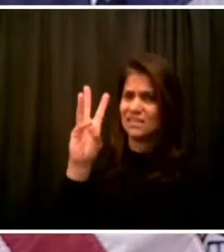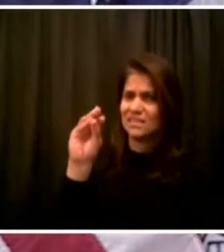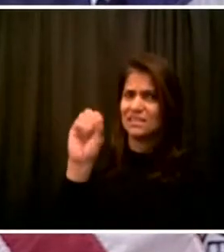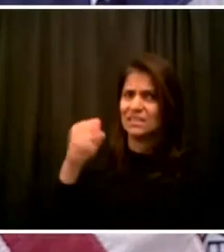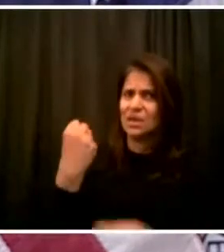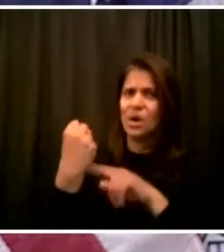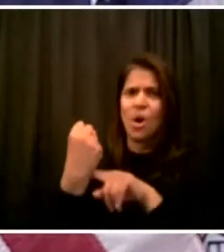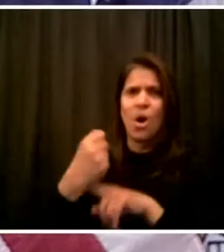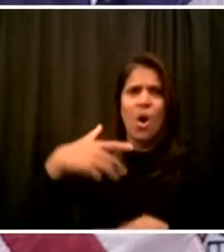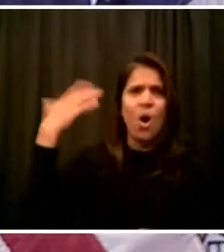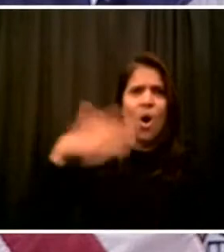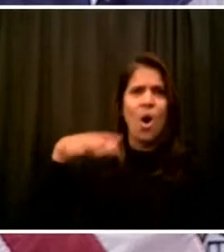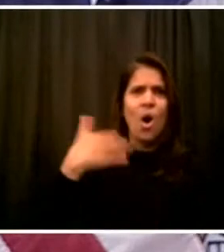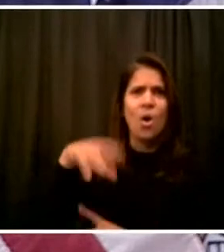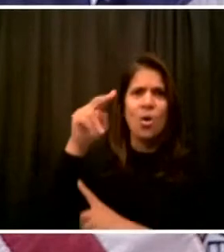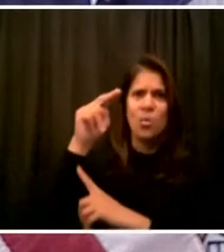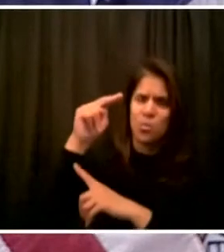doubt, there was so much fear.